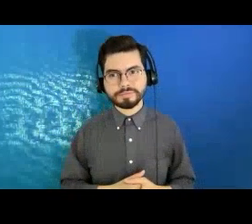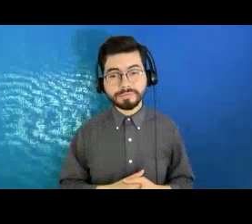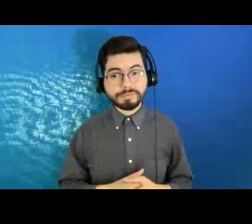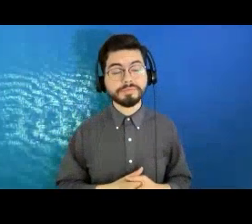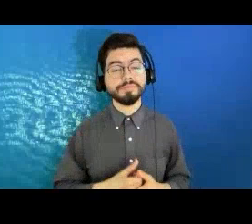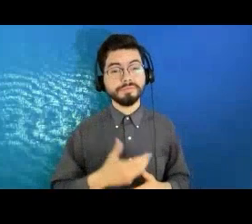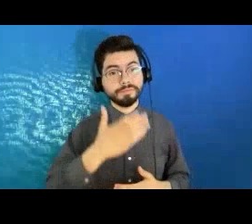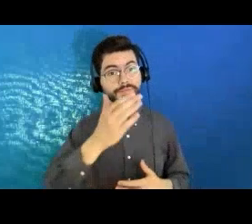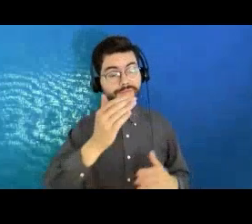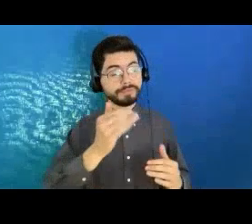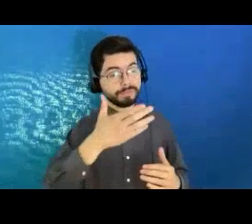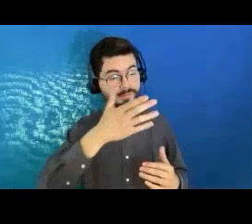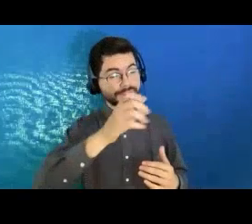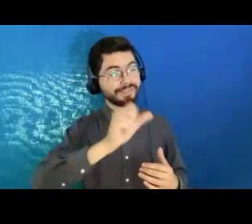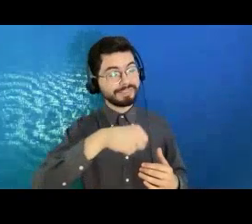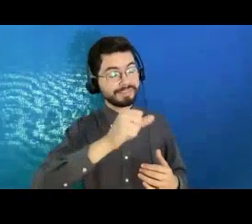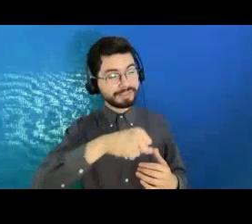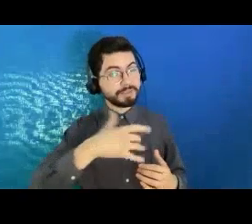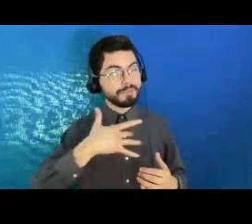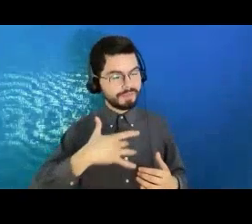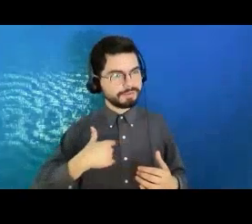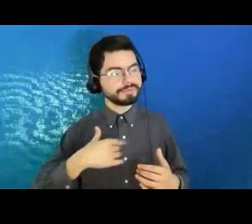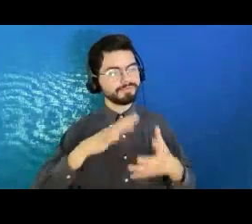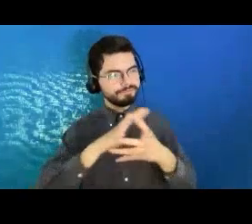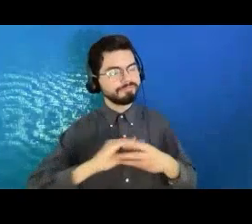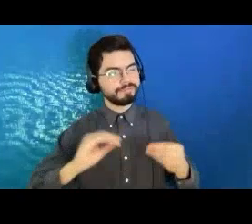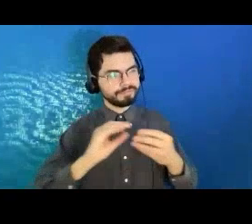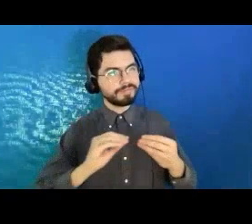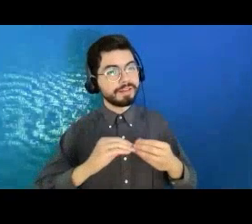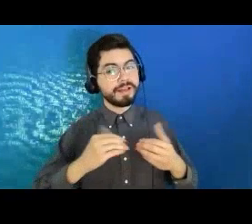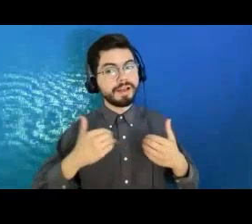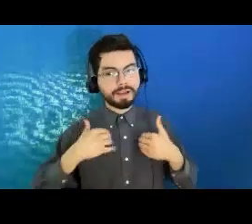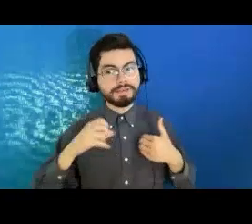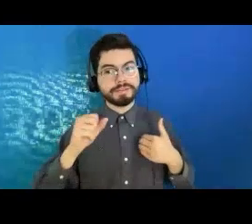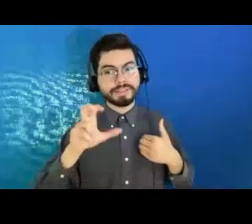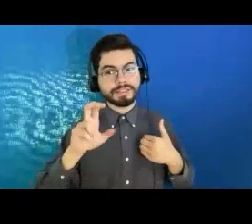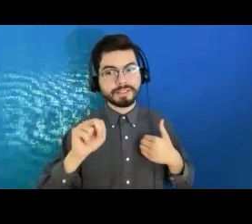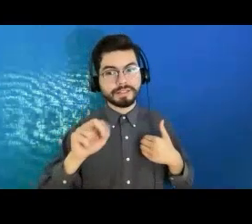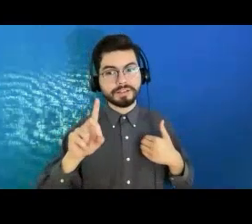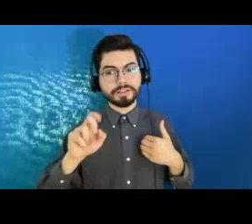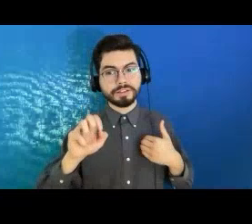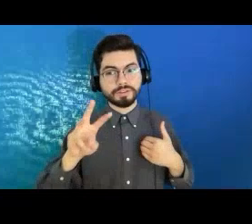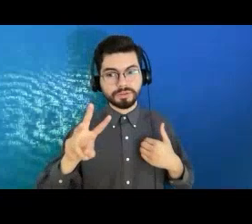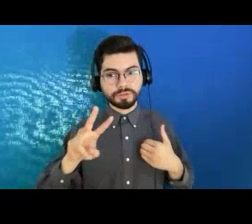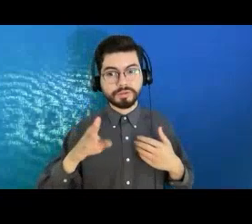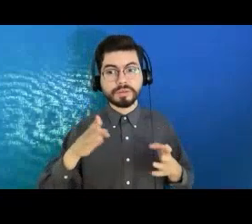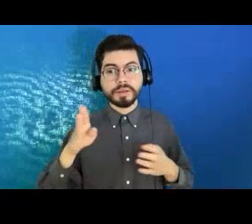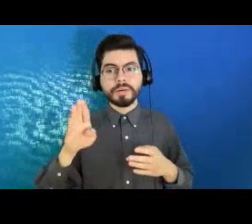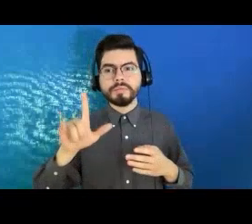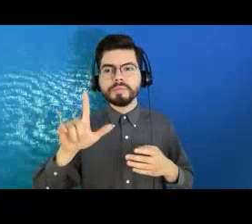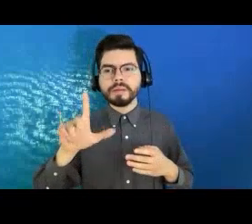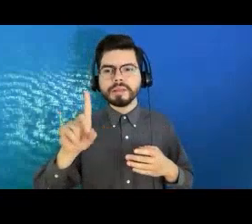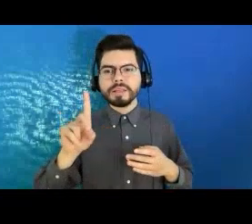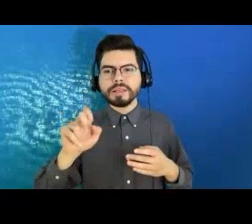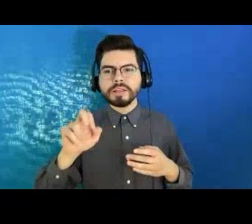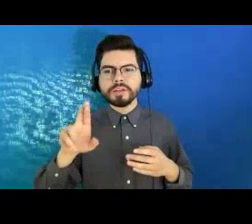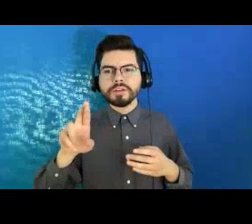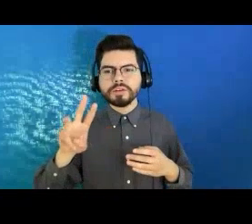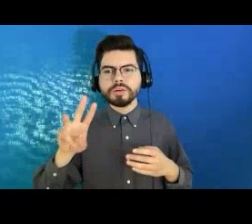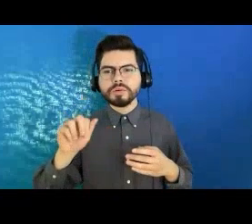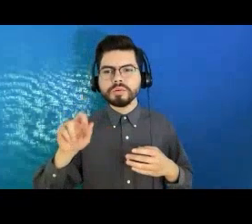Ooh, yes, we do. I usually talk about that. We have sundews and then we have bladderworts. And so as a part of these